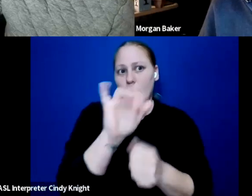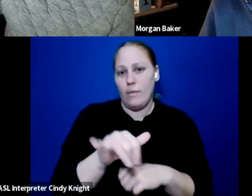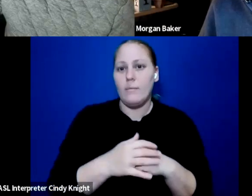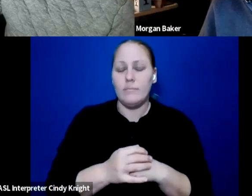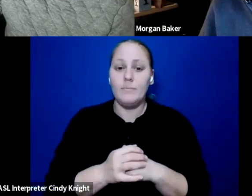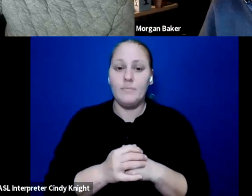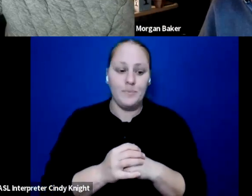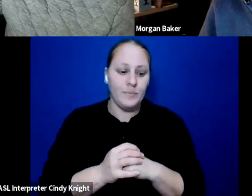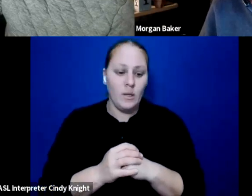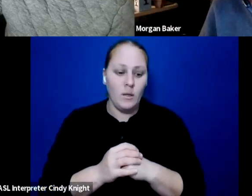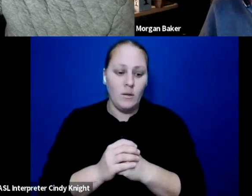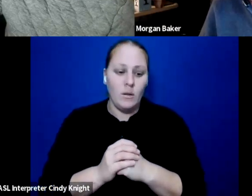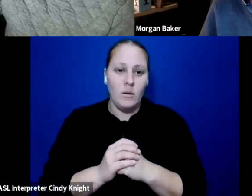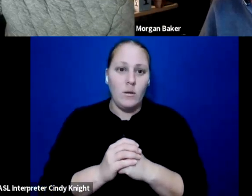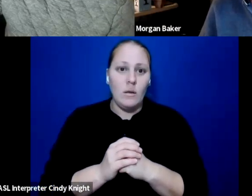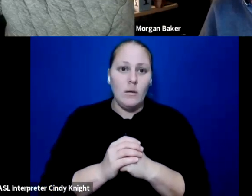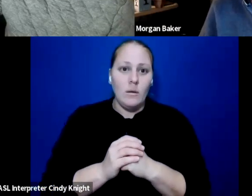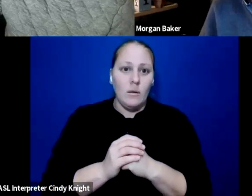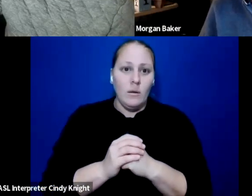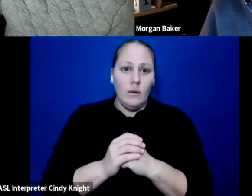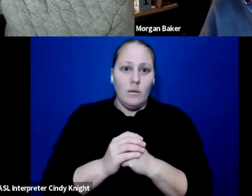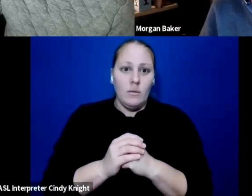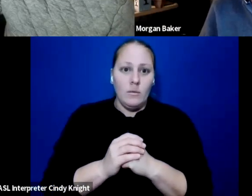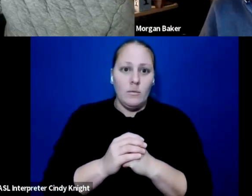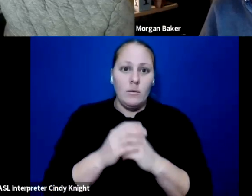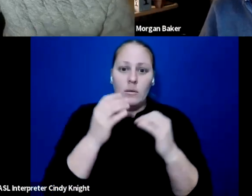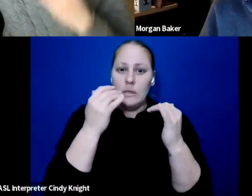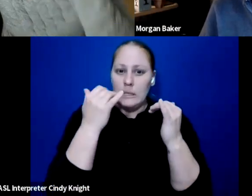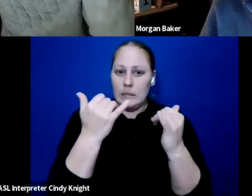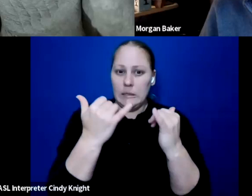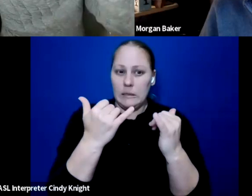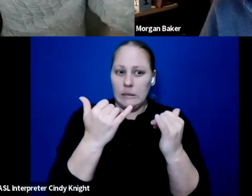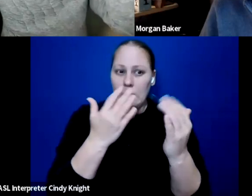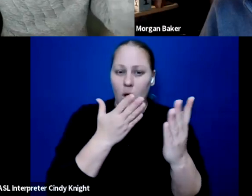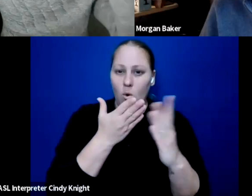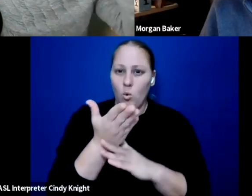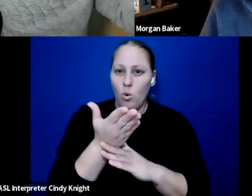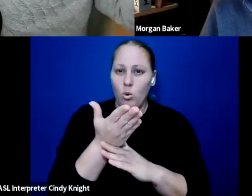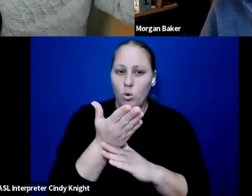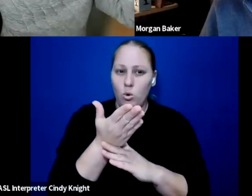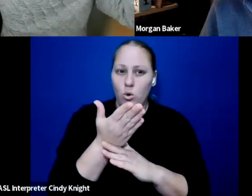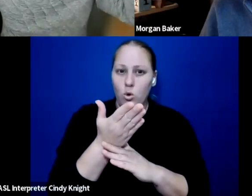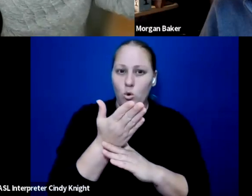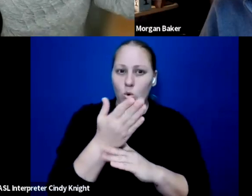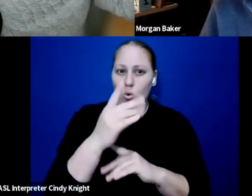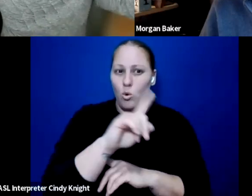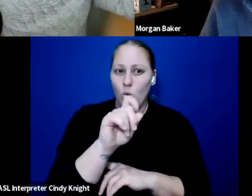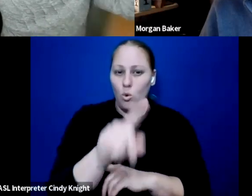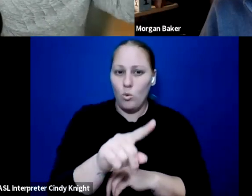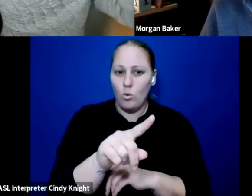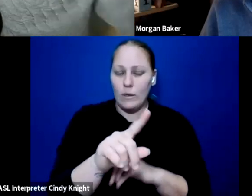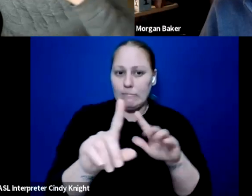I'm going to try and go through some of the questions that we had in the chat here,